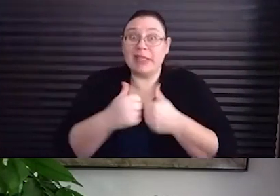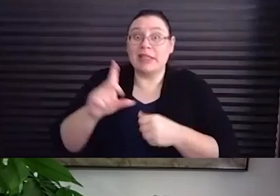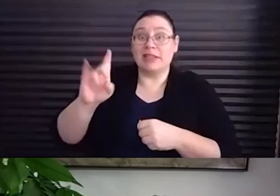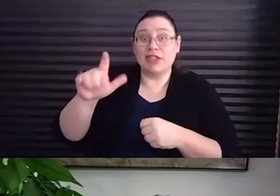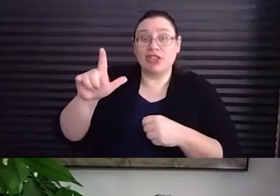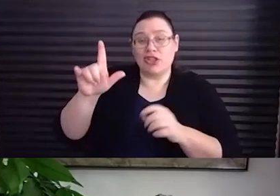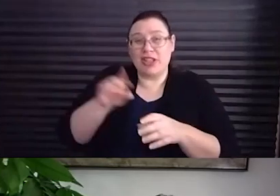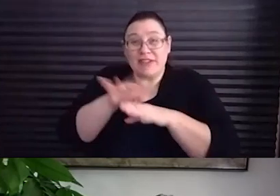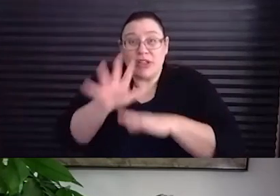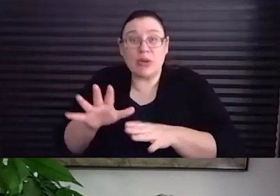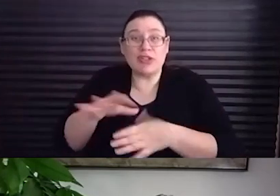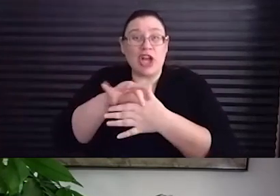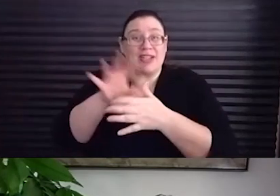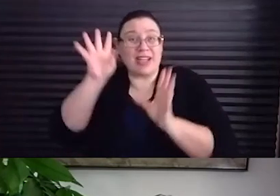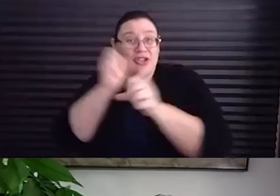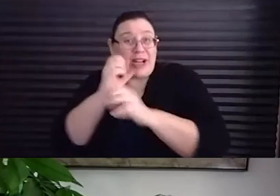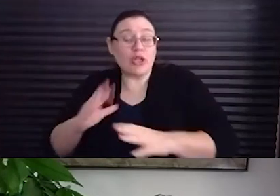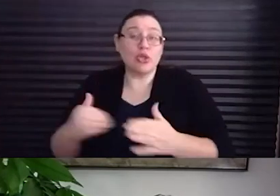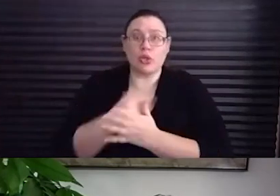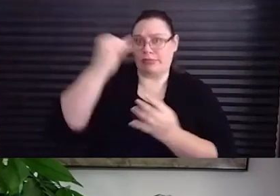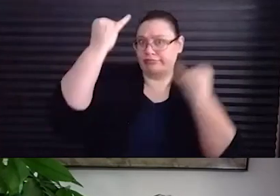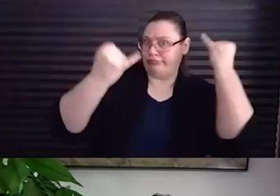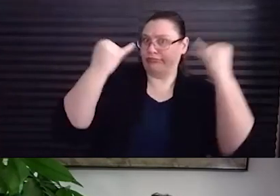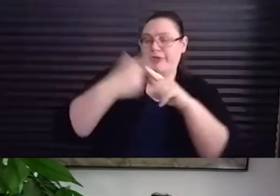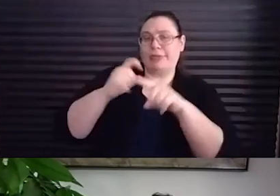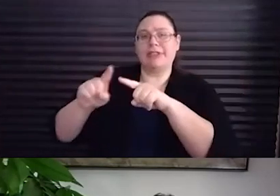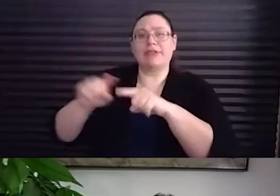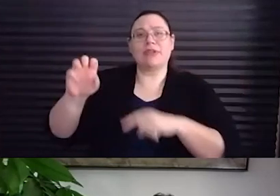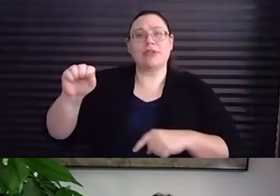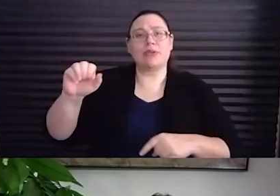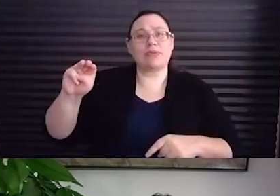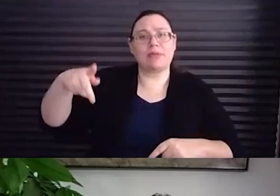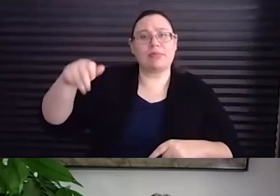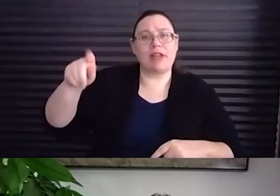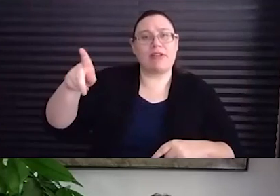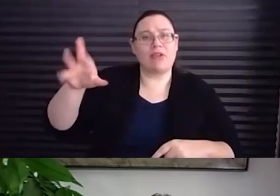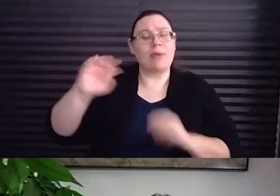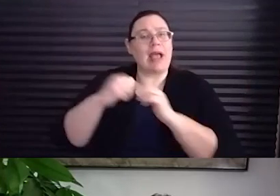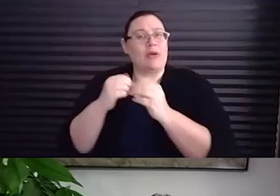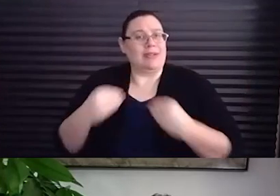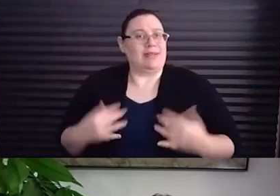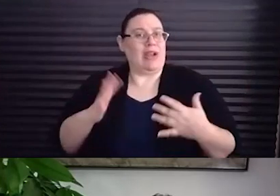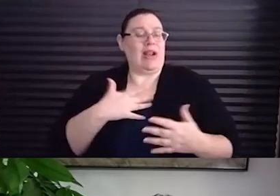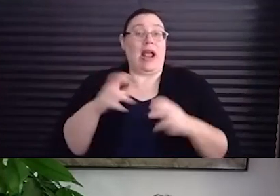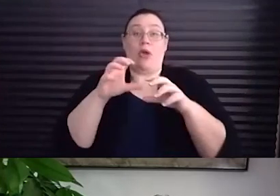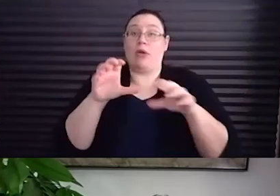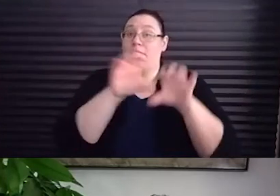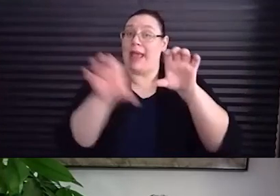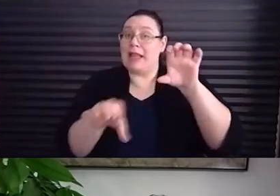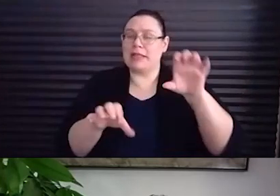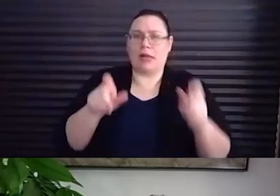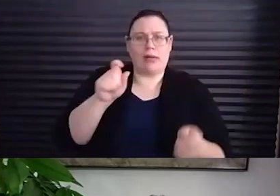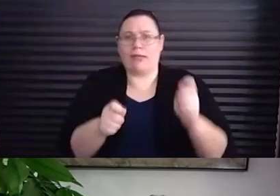content creators, new innovations from various social media platforms, and how it's inspired our panelists to adapt and evolve their